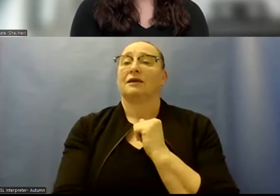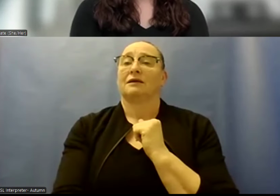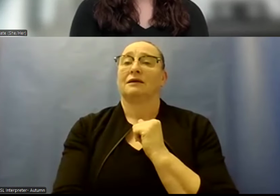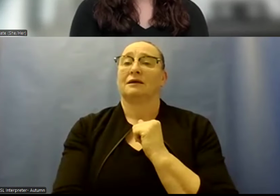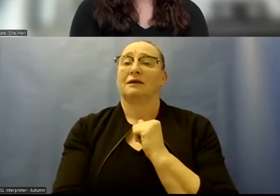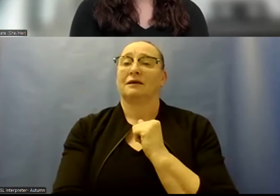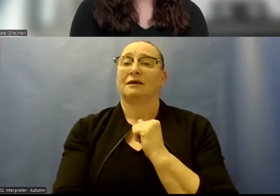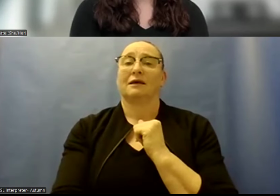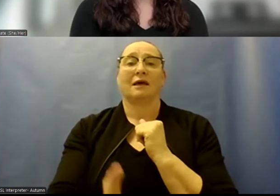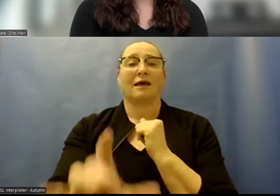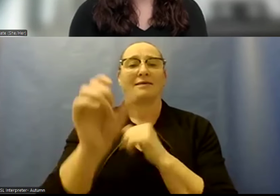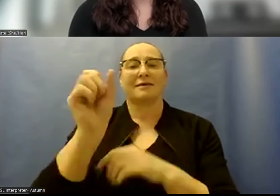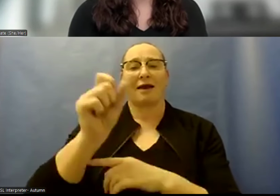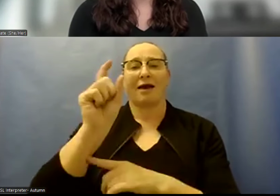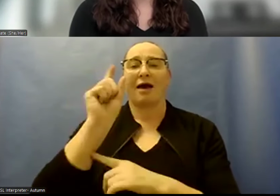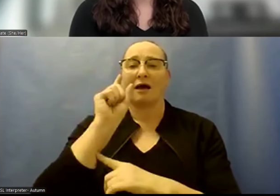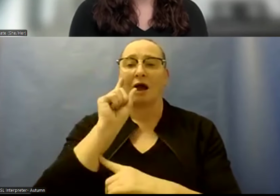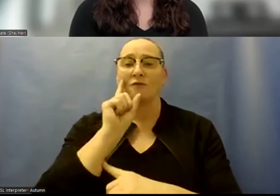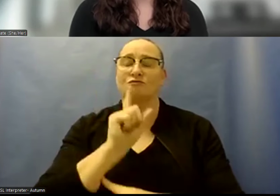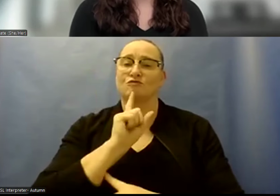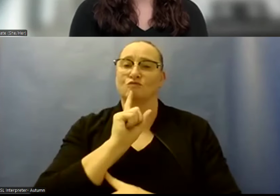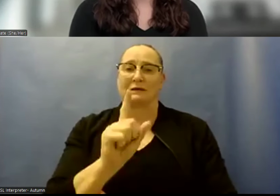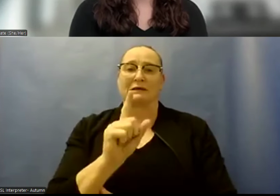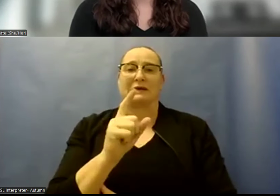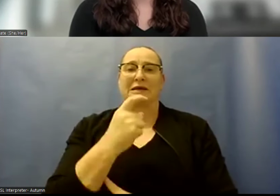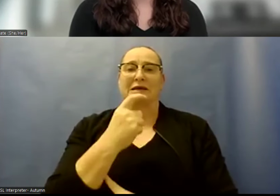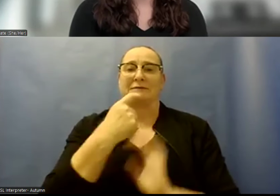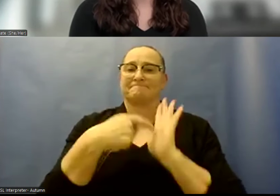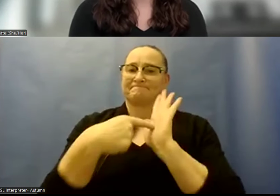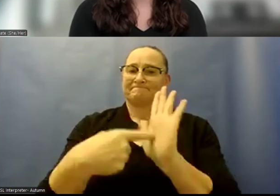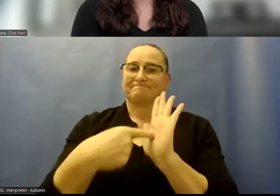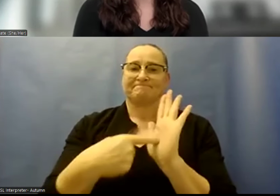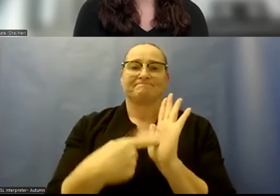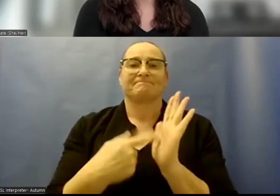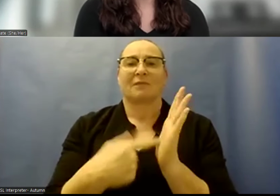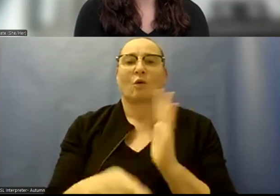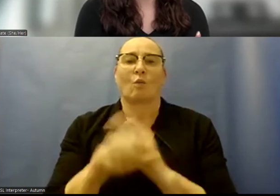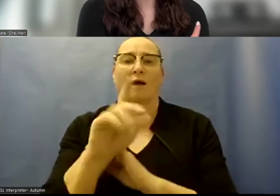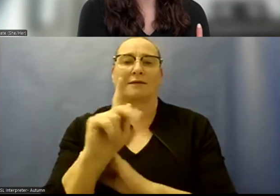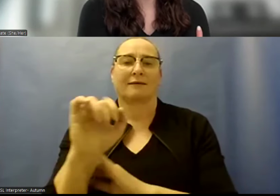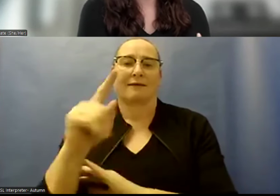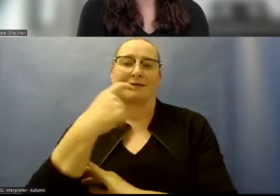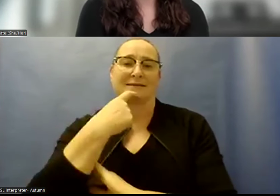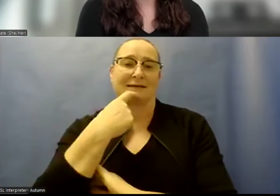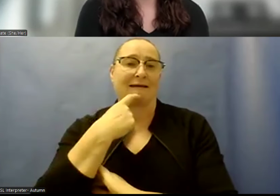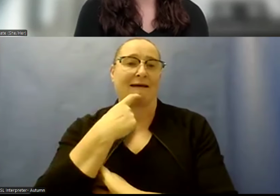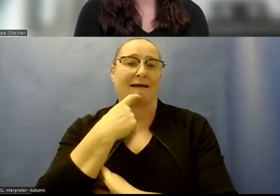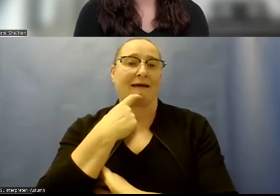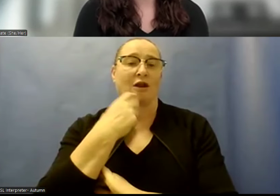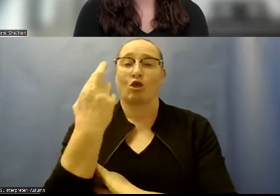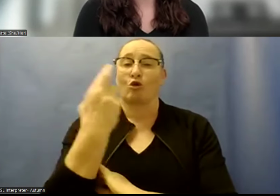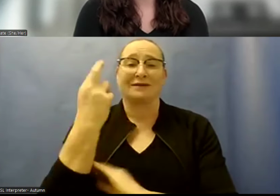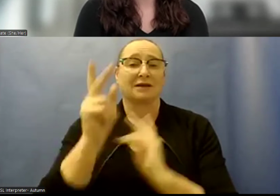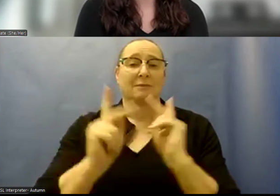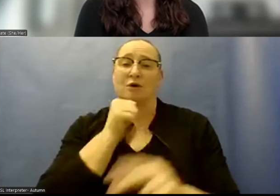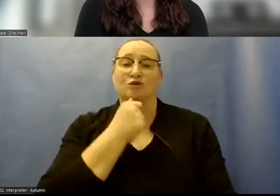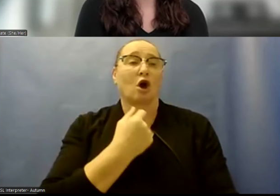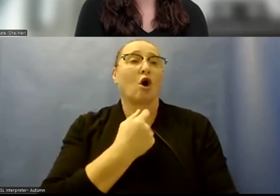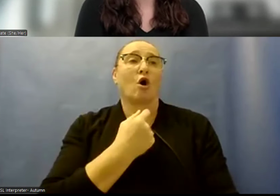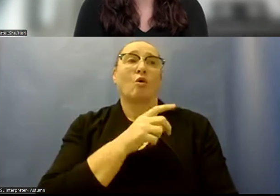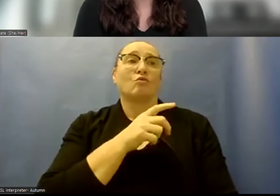Yeah, I think I would definitely echo what Kat said about I think a big reason people don't speak up is because they